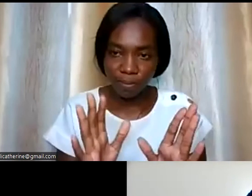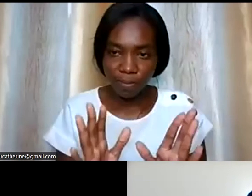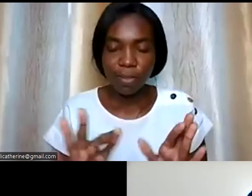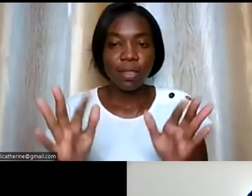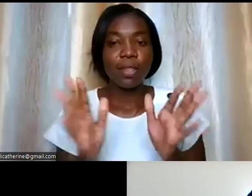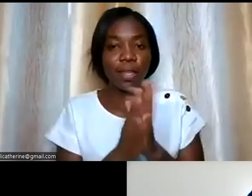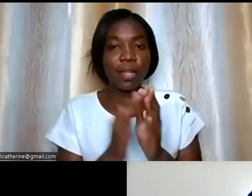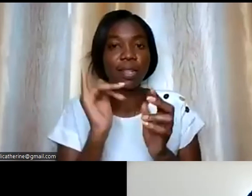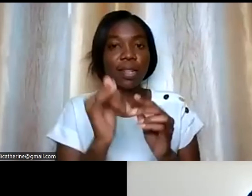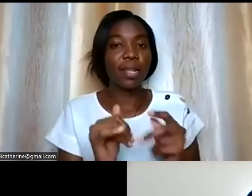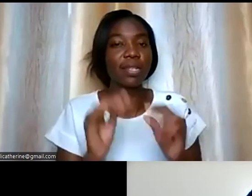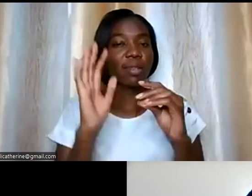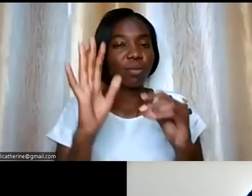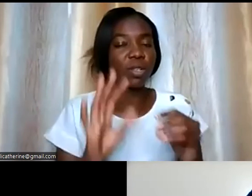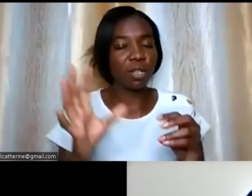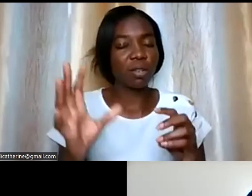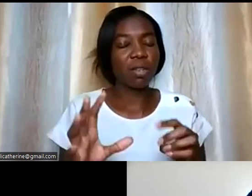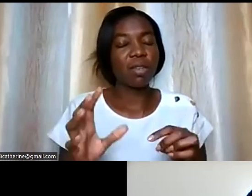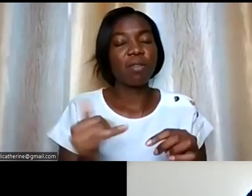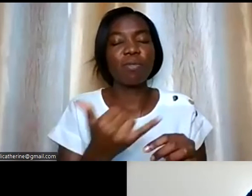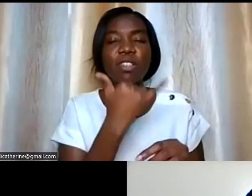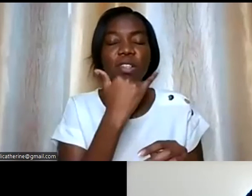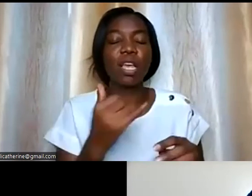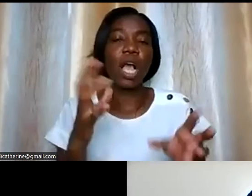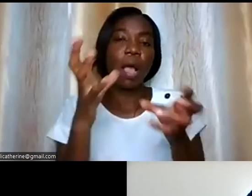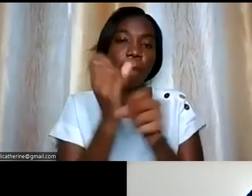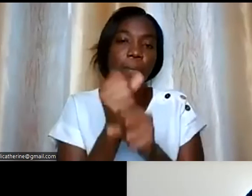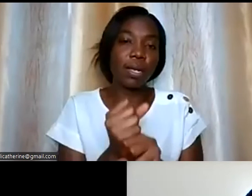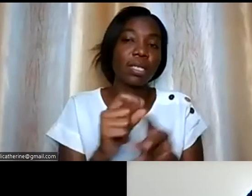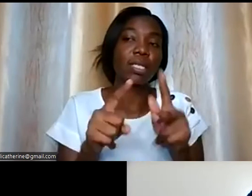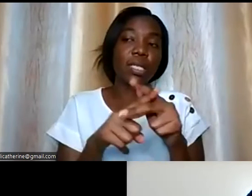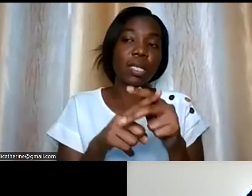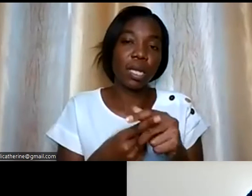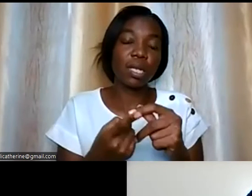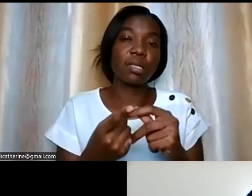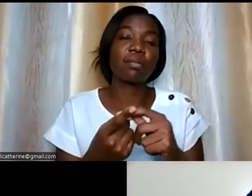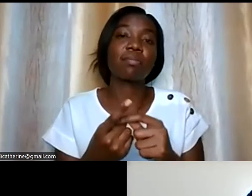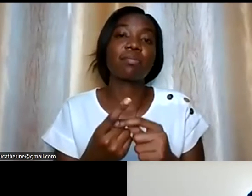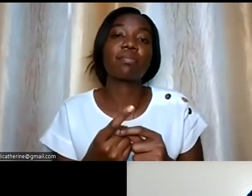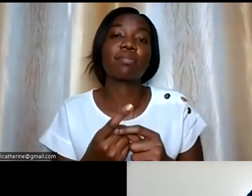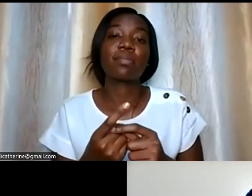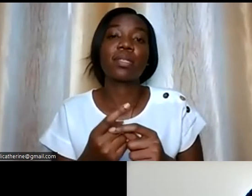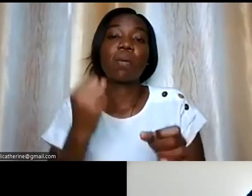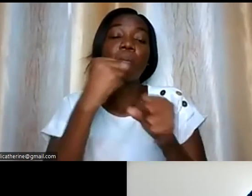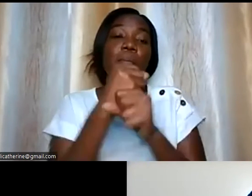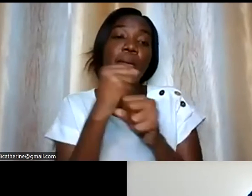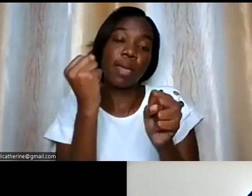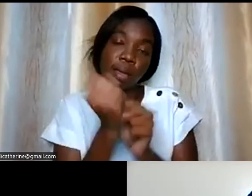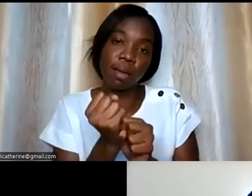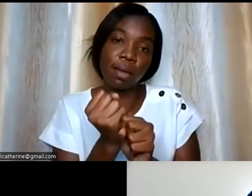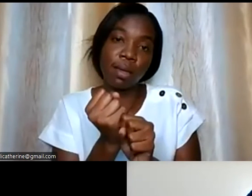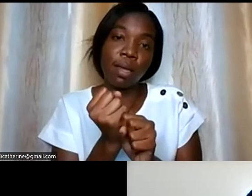key mistakes that companies that are just starting up make, because they assume